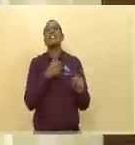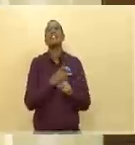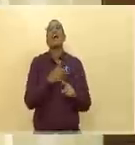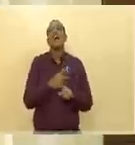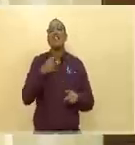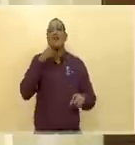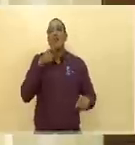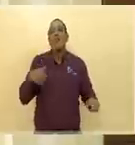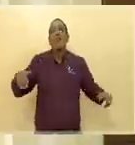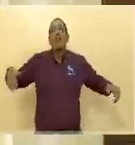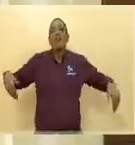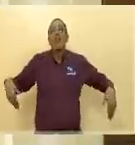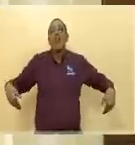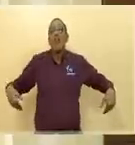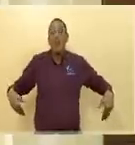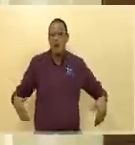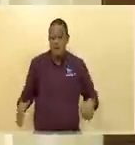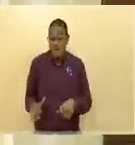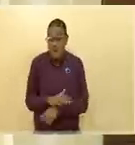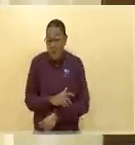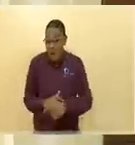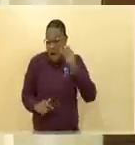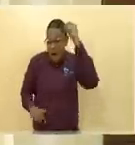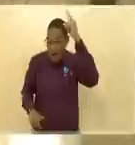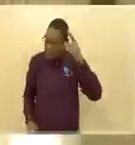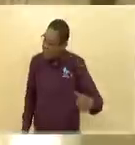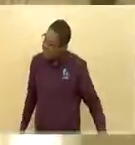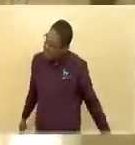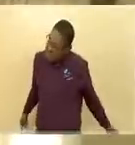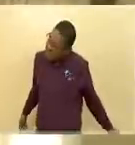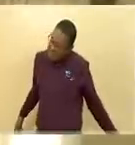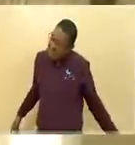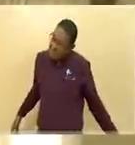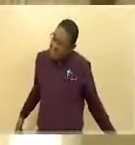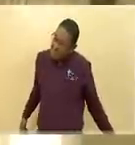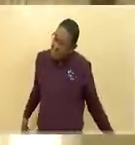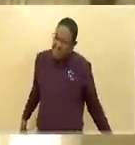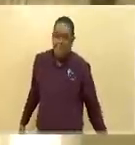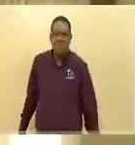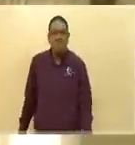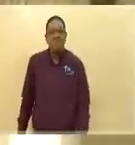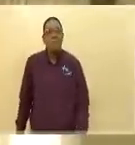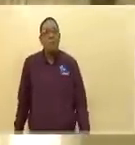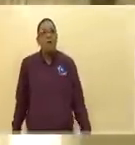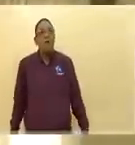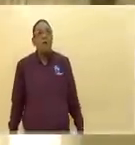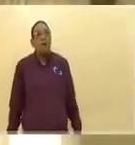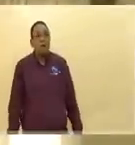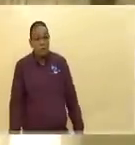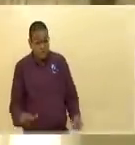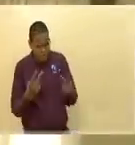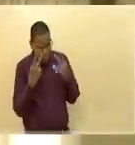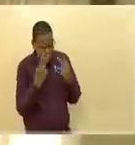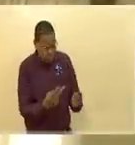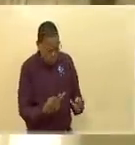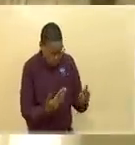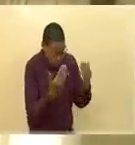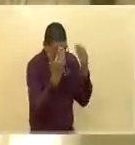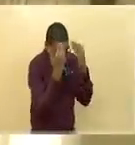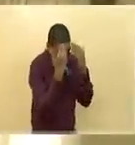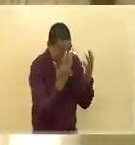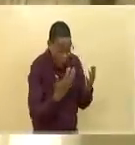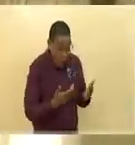yet fully understood what we're doing, don't see